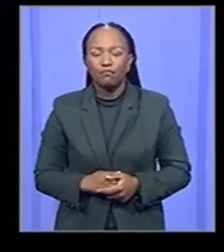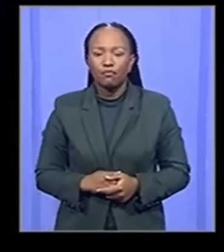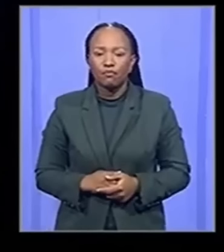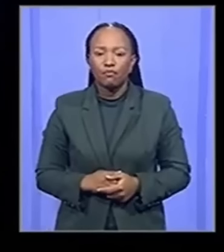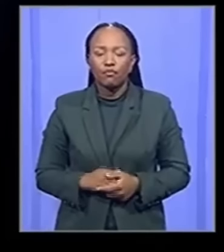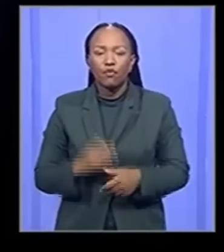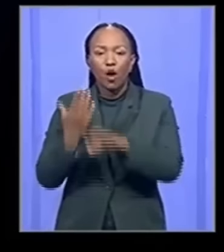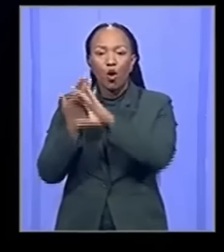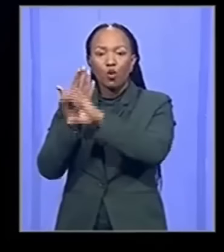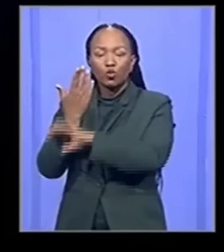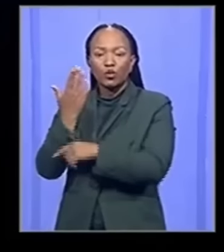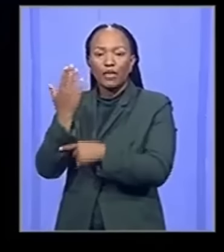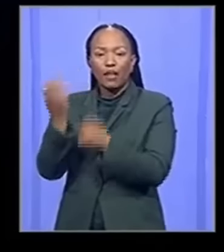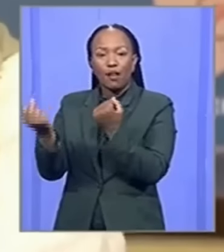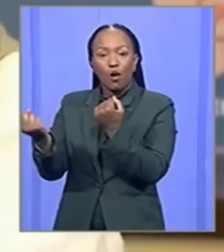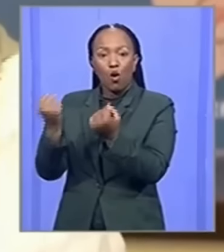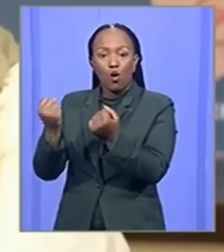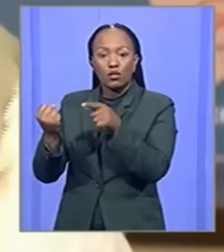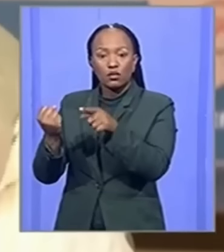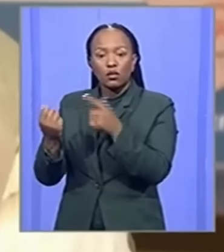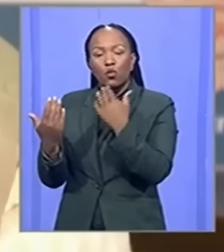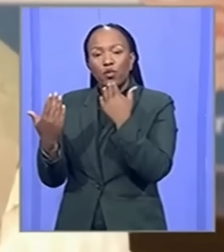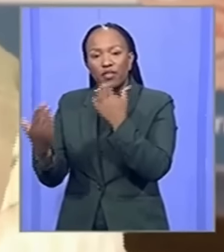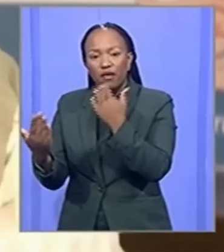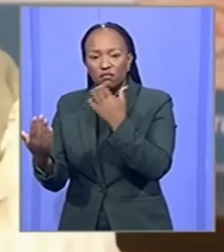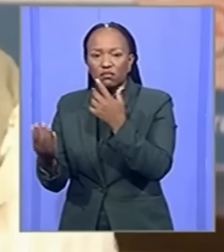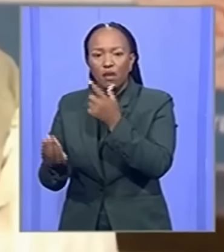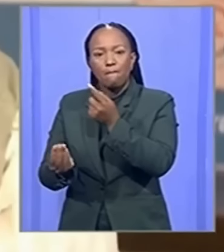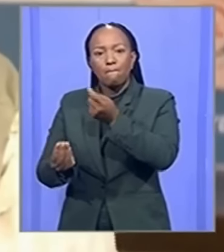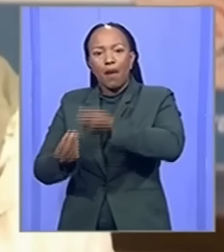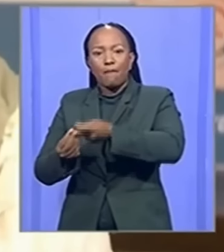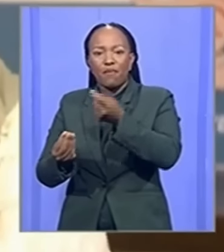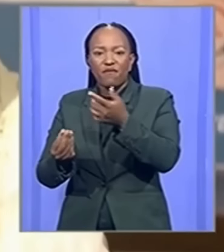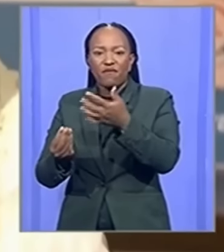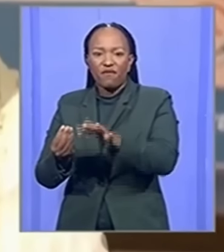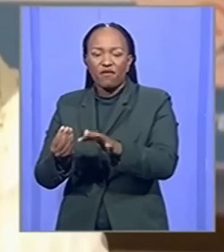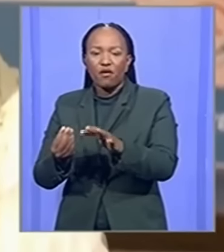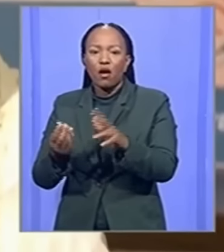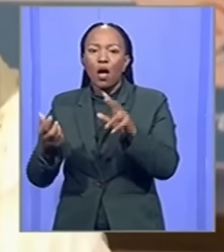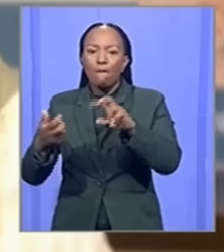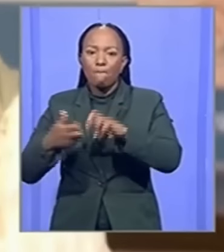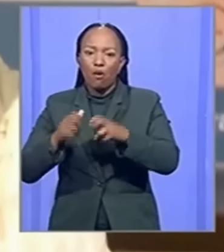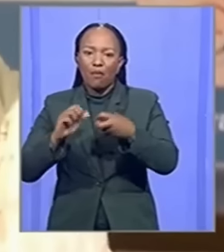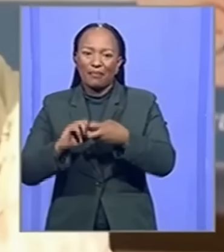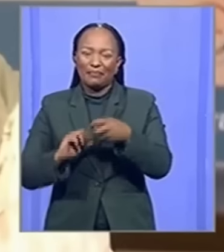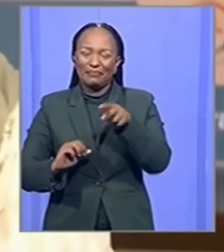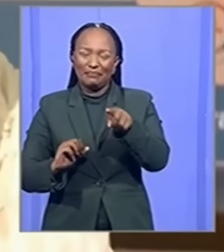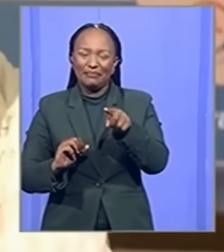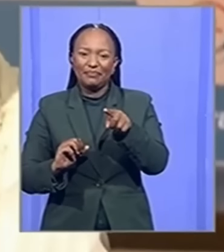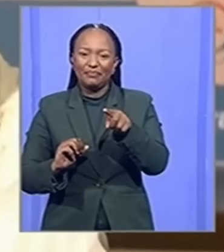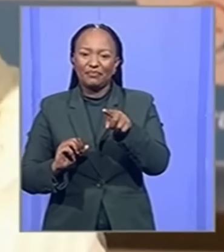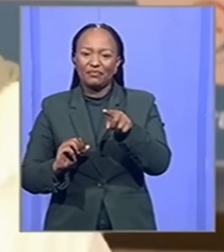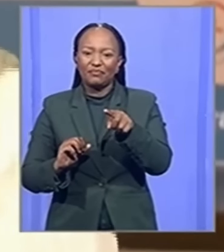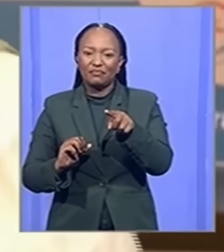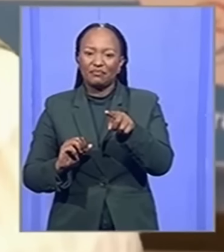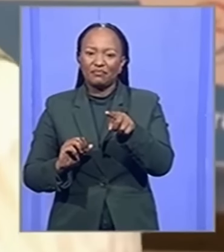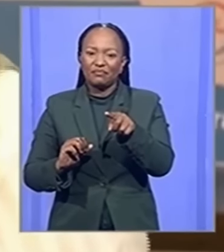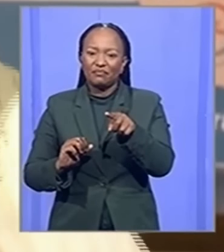Court thankfully ruled on the problematic nature of whether or